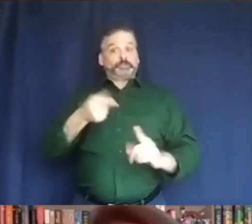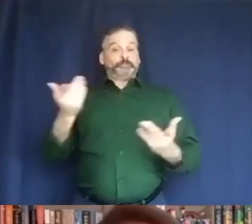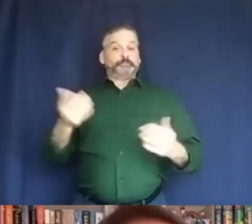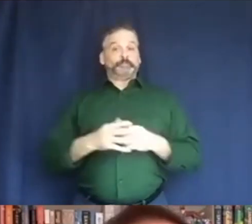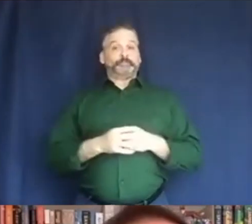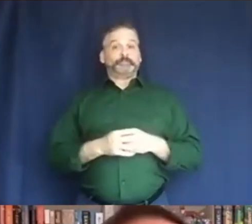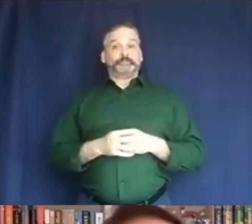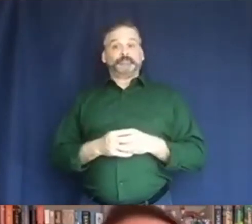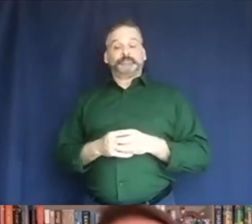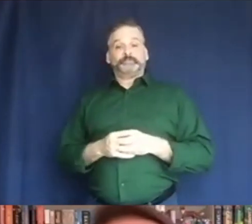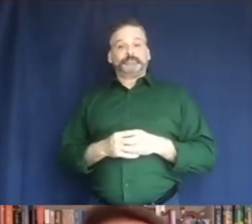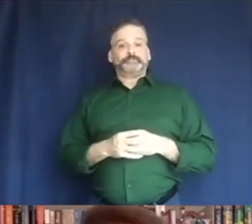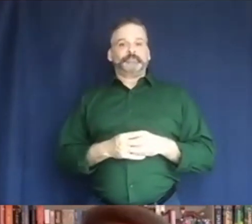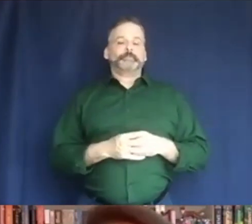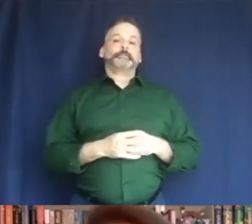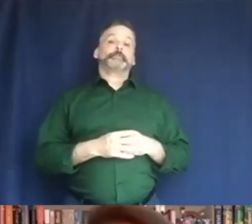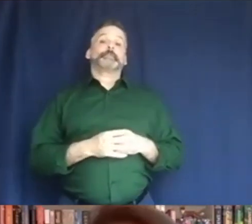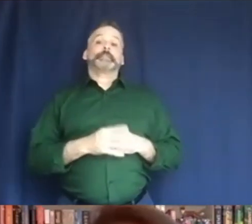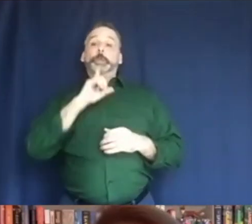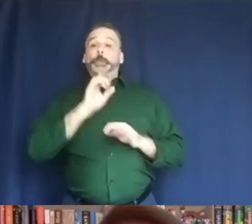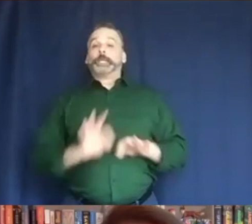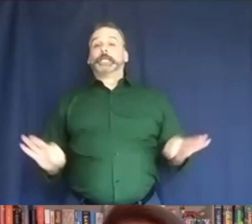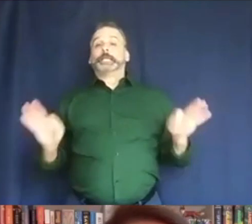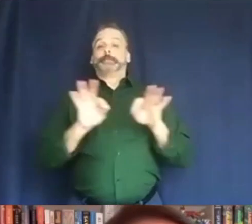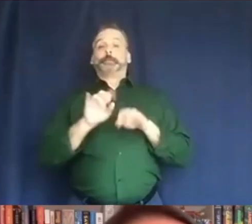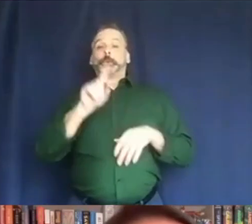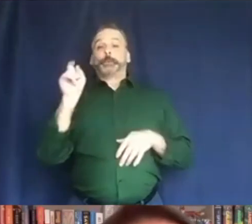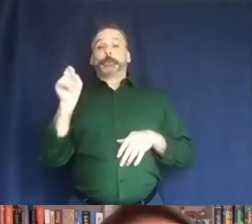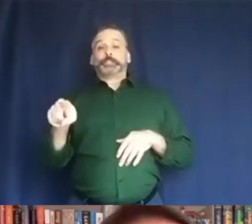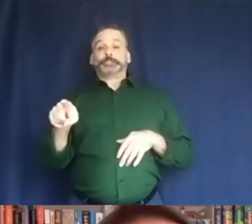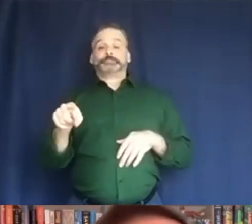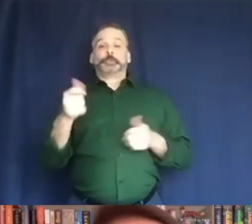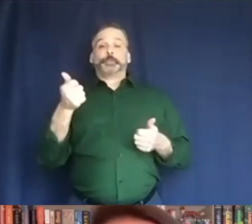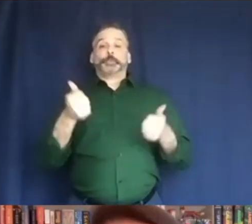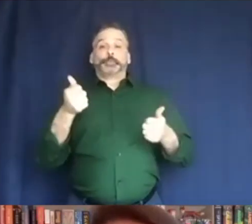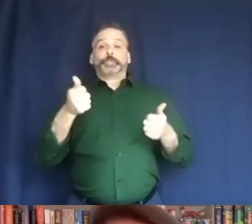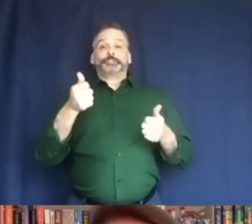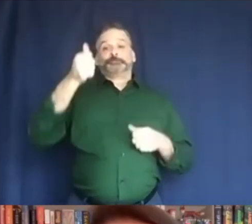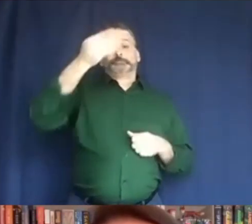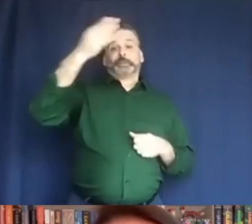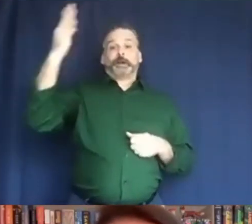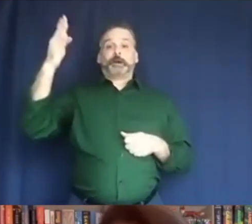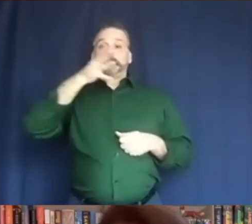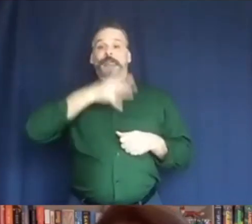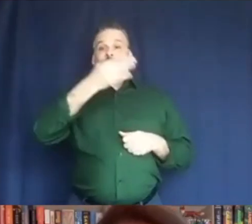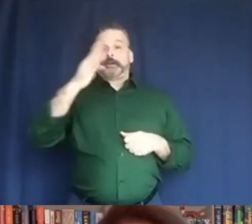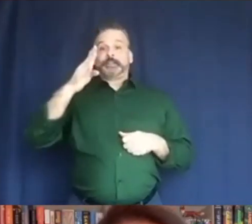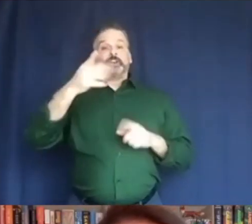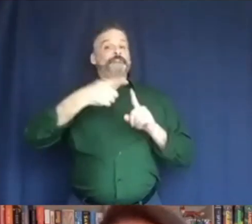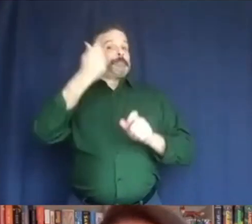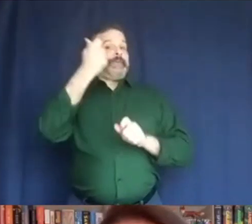Thanks. Here's a really important question. Which god or goddess from any